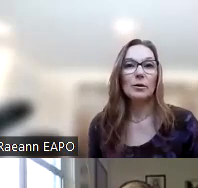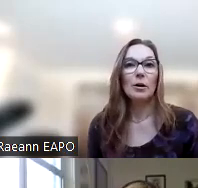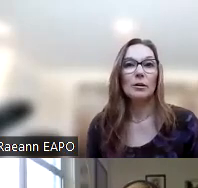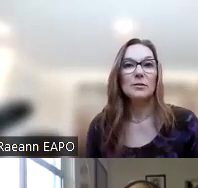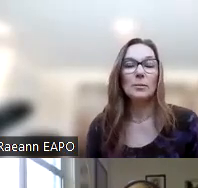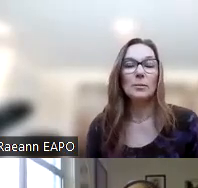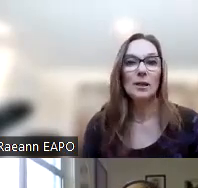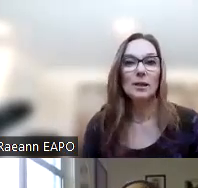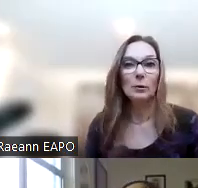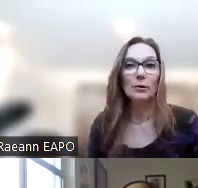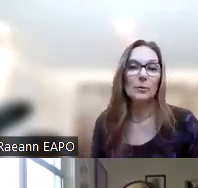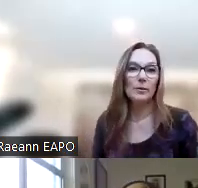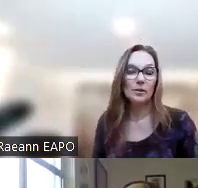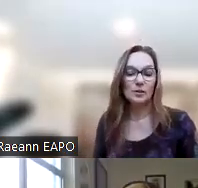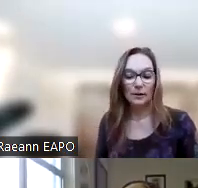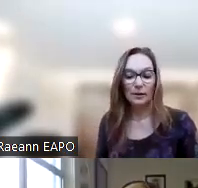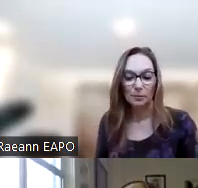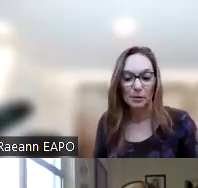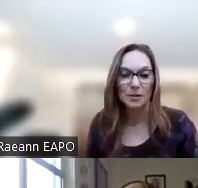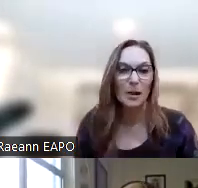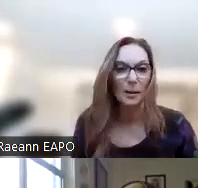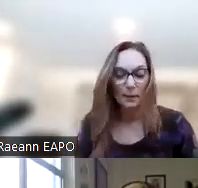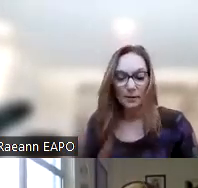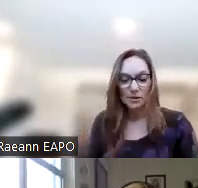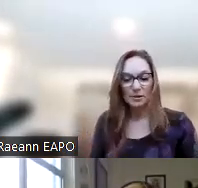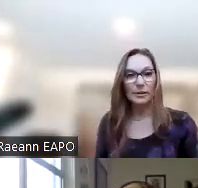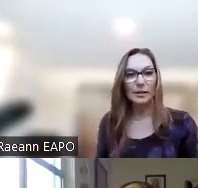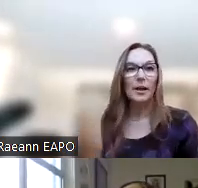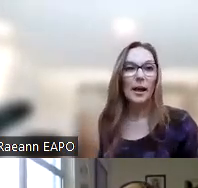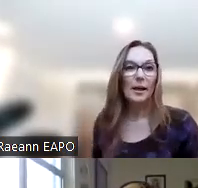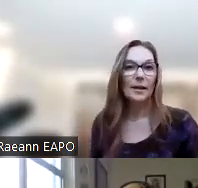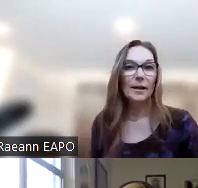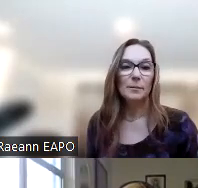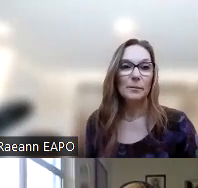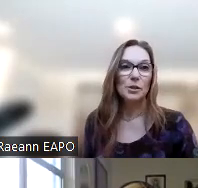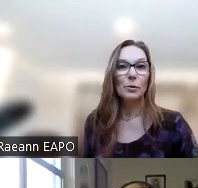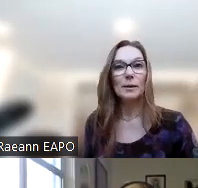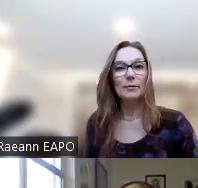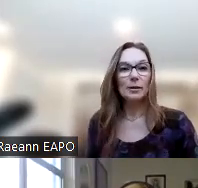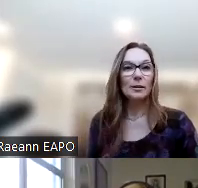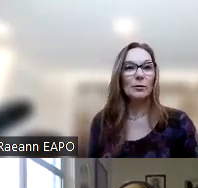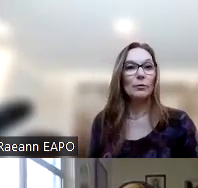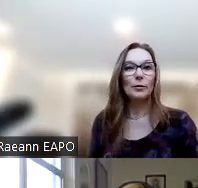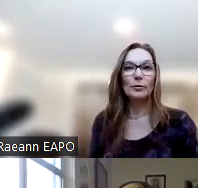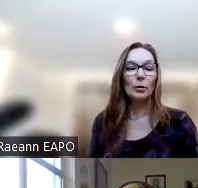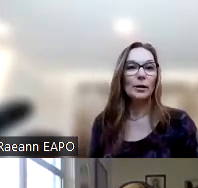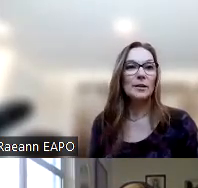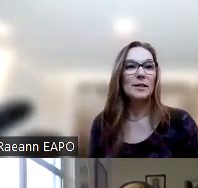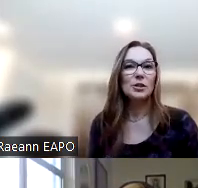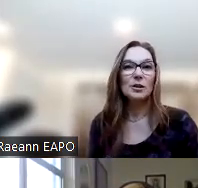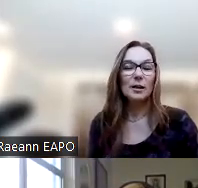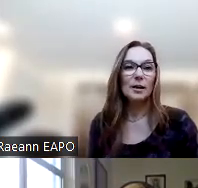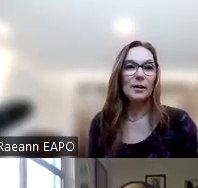with our colleagues from the Canadian Network for the Prevention of Elder Abuse, Benedict Shefflin, and she will be giving a little overview of